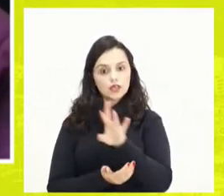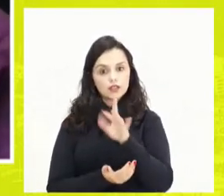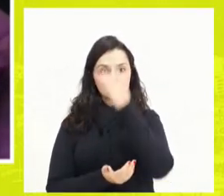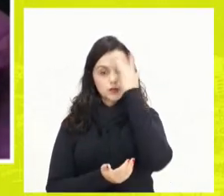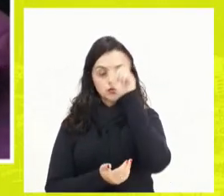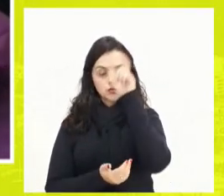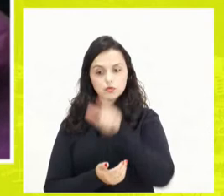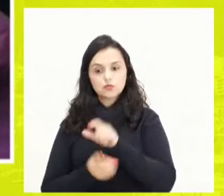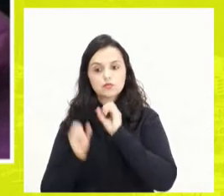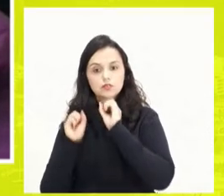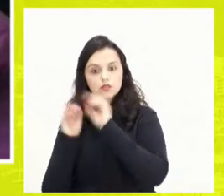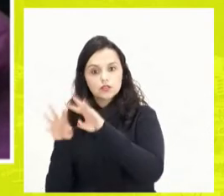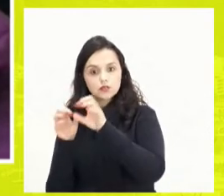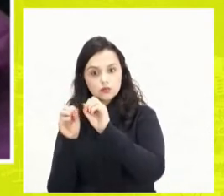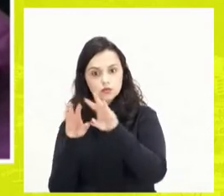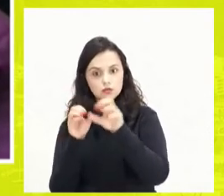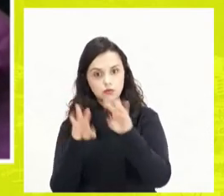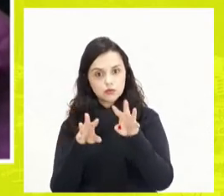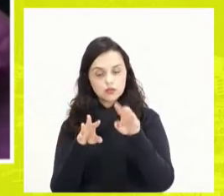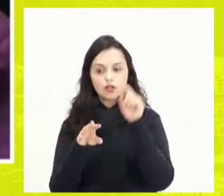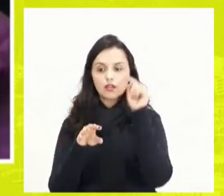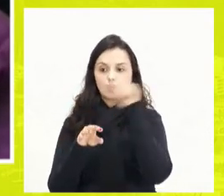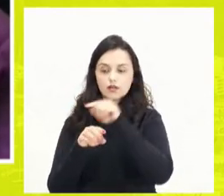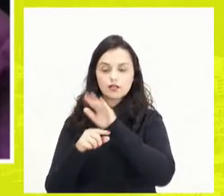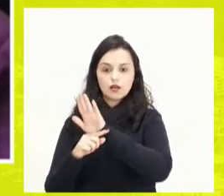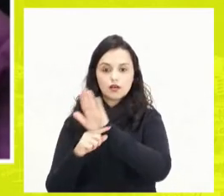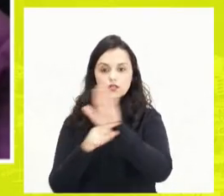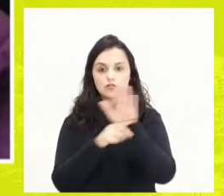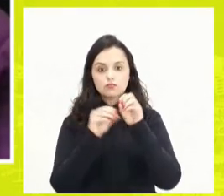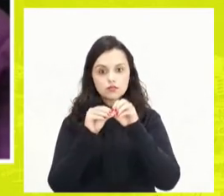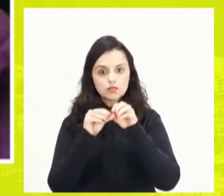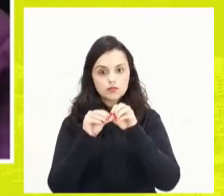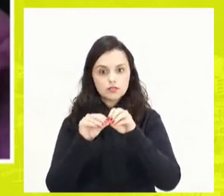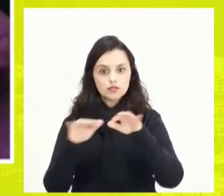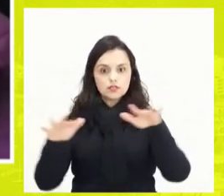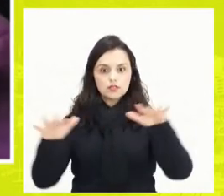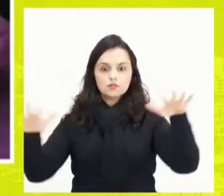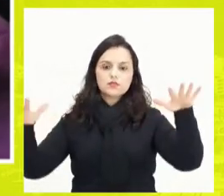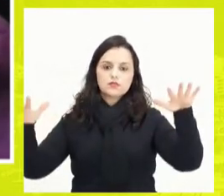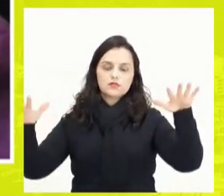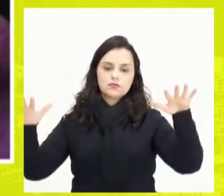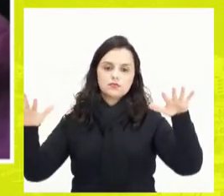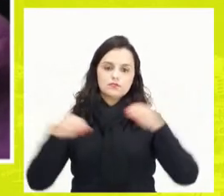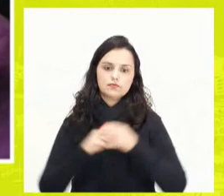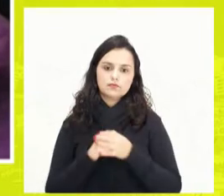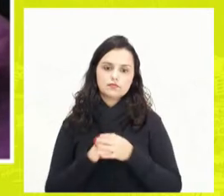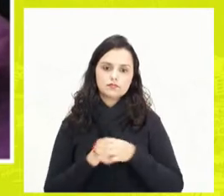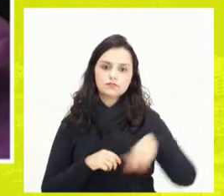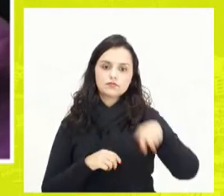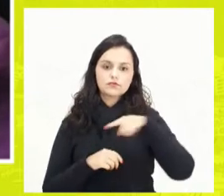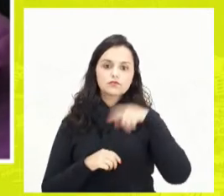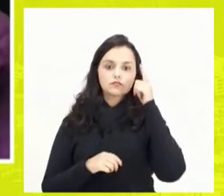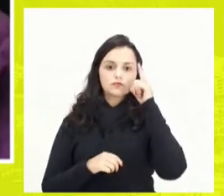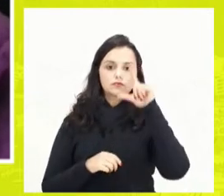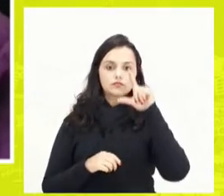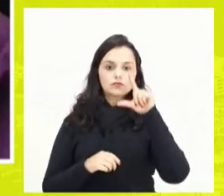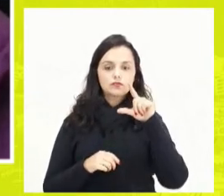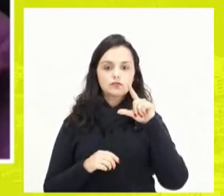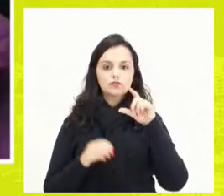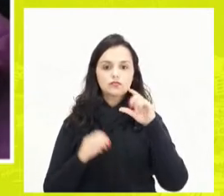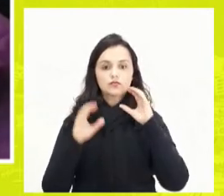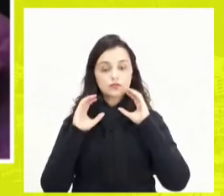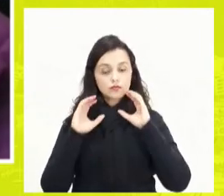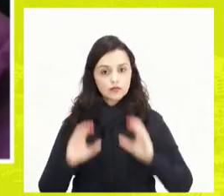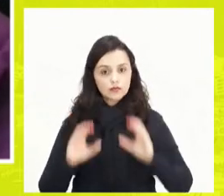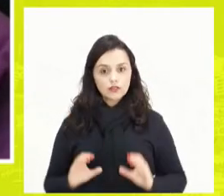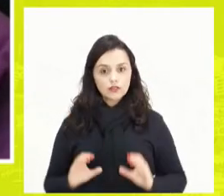each student is a multiplying agent and this way we can develop a weak what we call